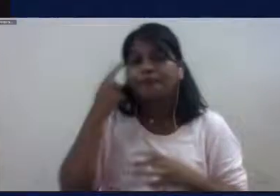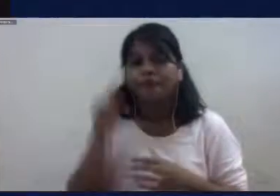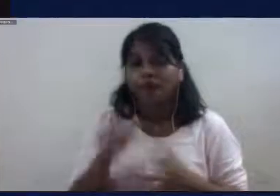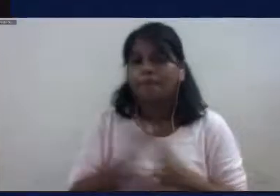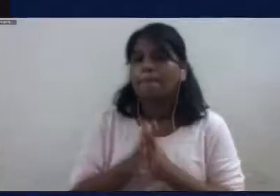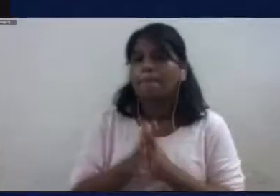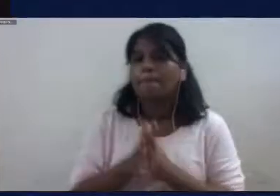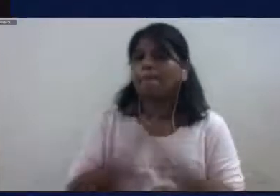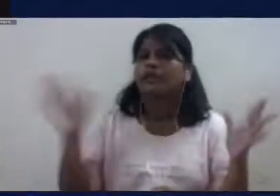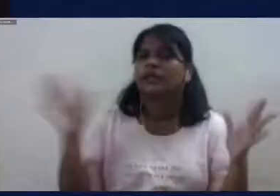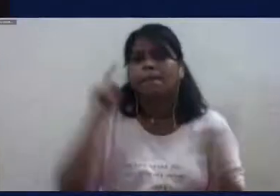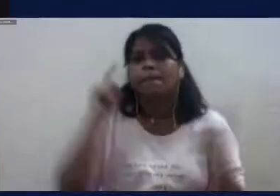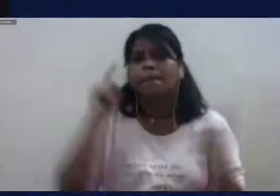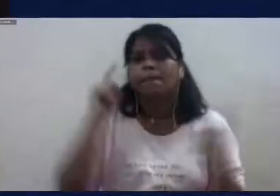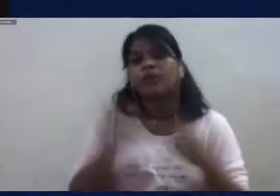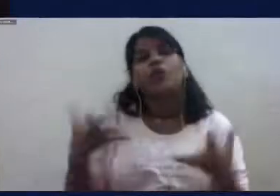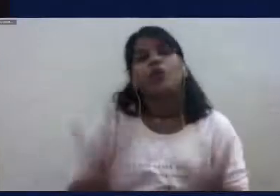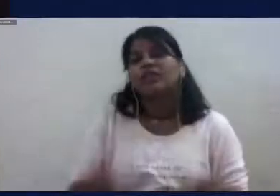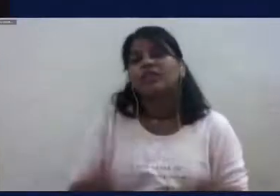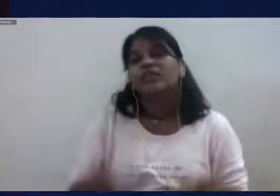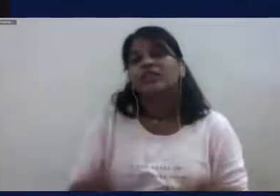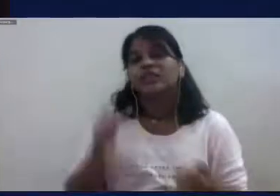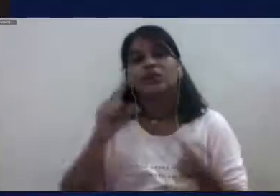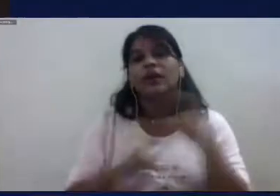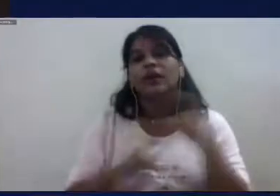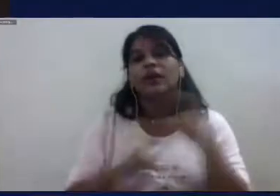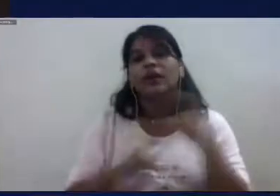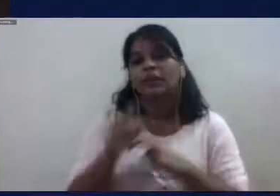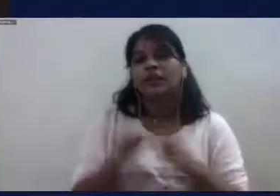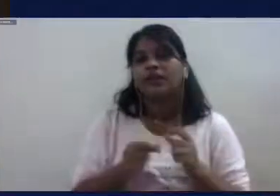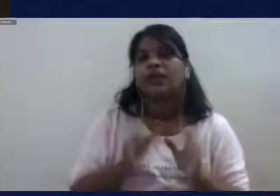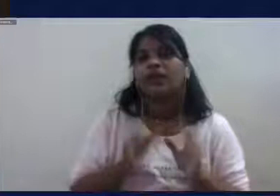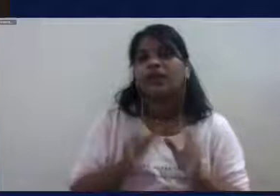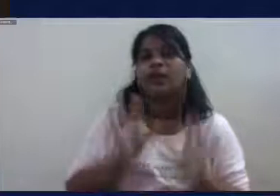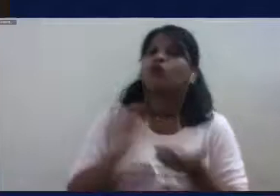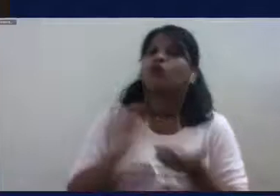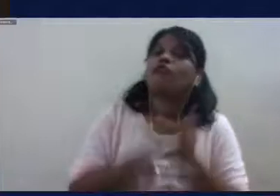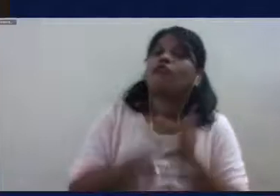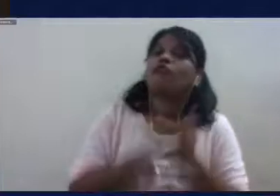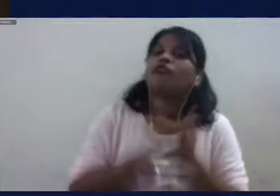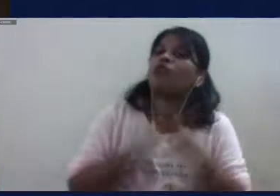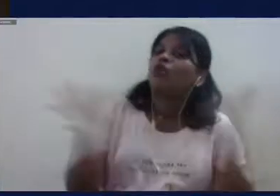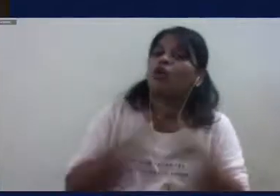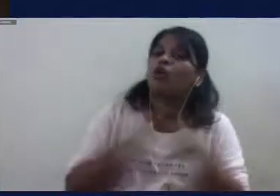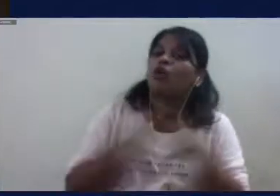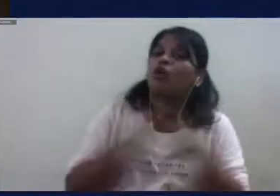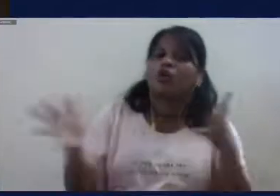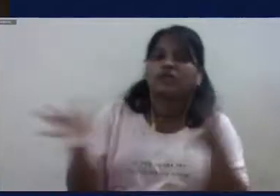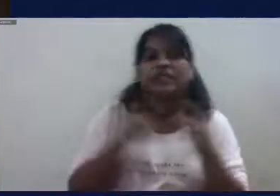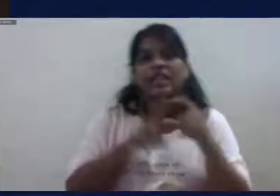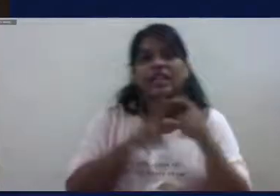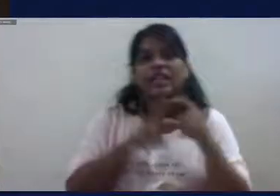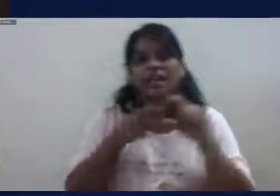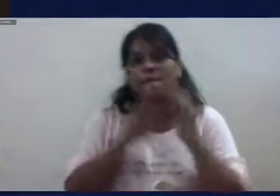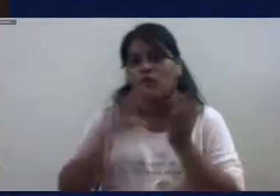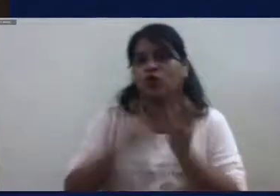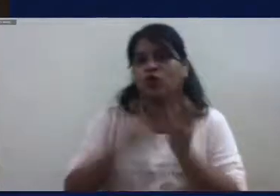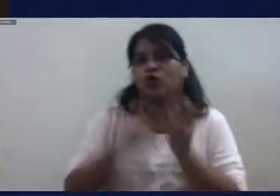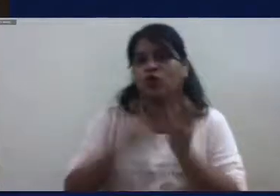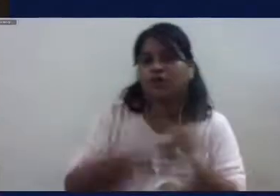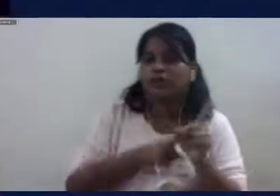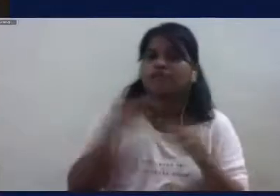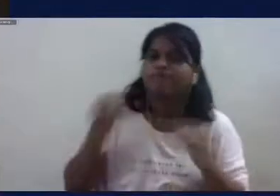biggest purpose that he wanted to achieve through his company was to have longer lasting democracy. So